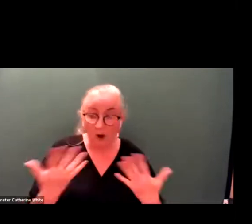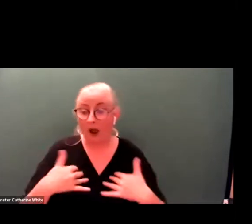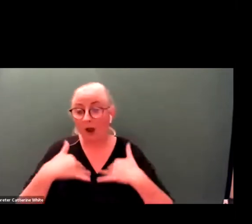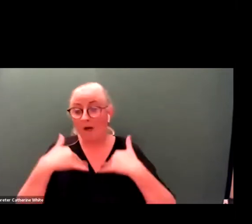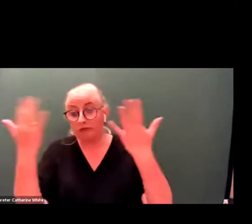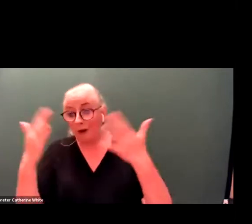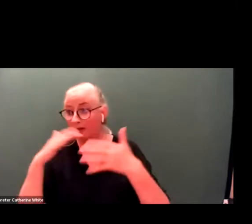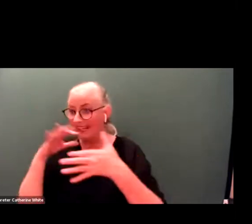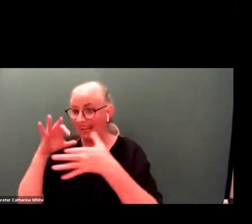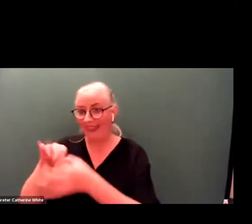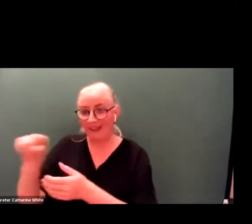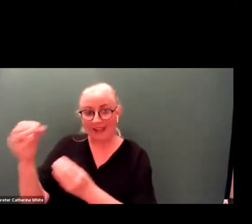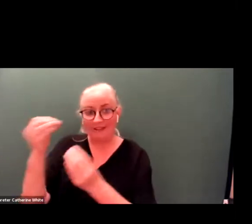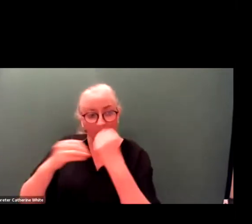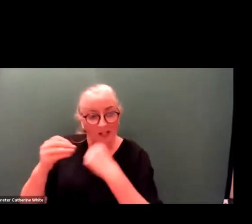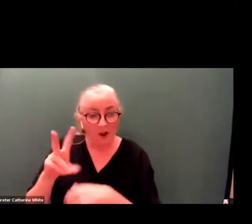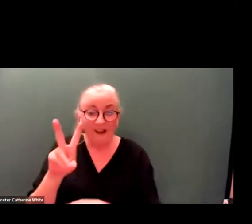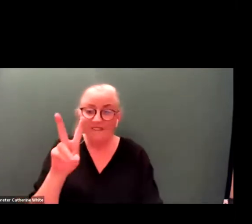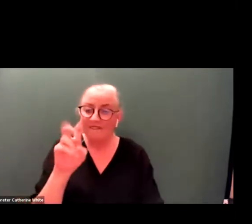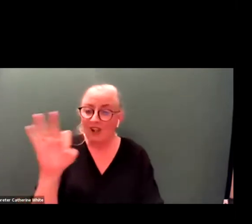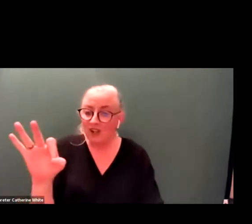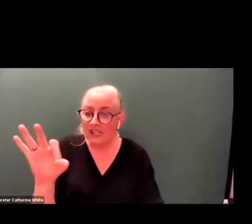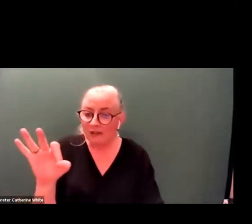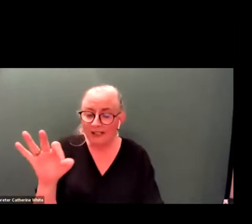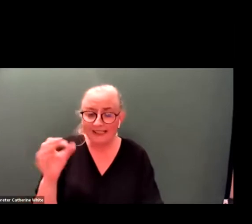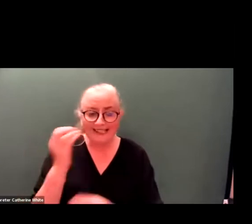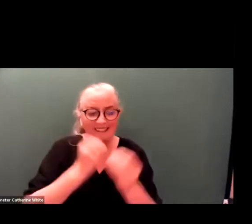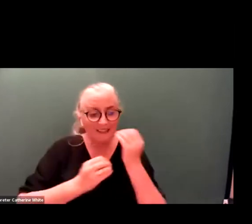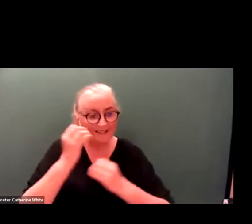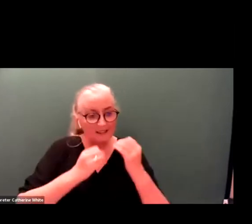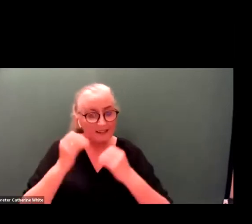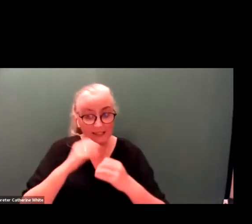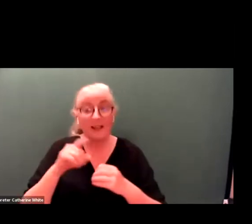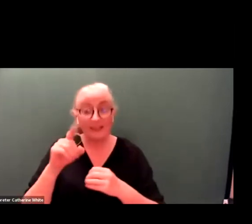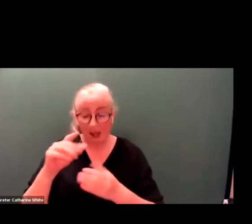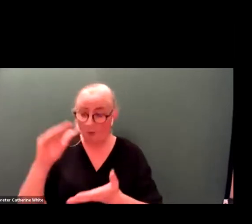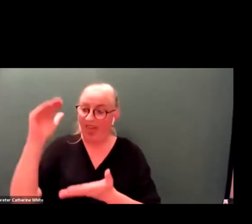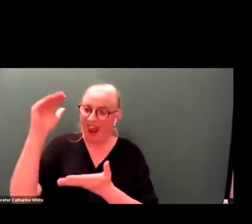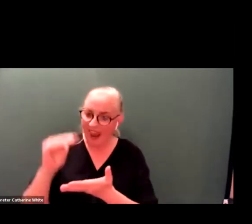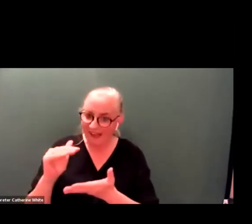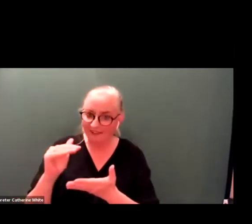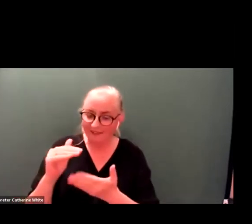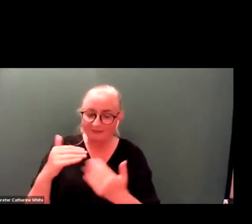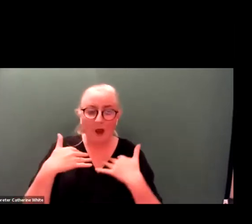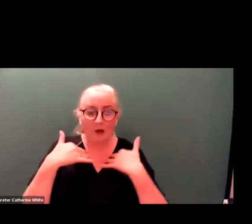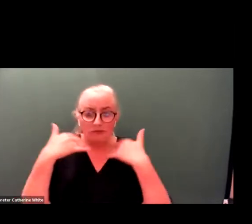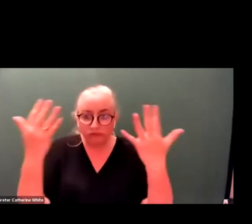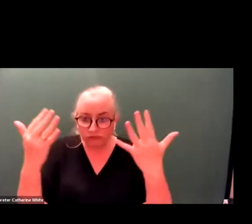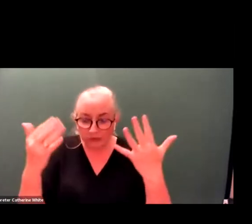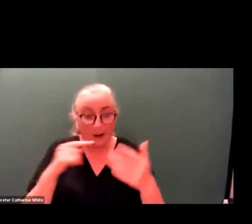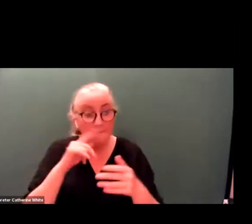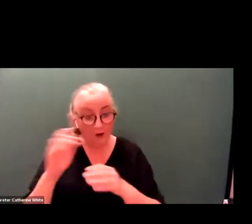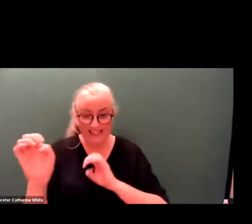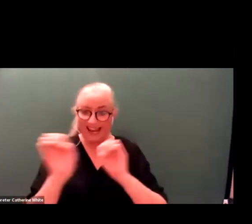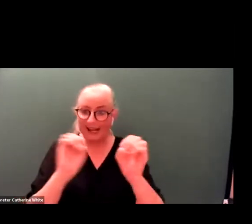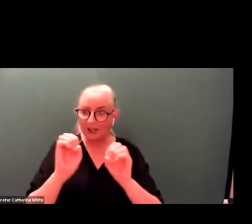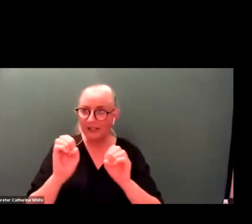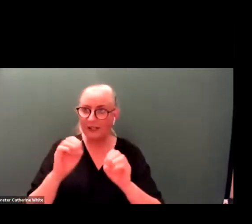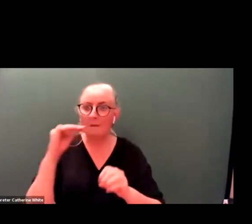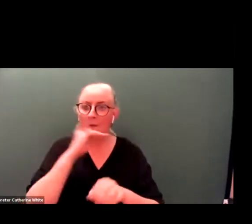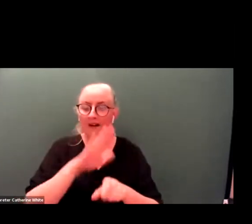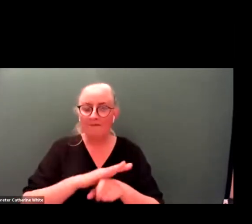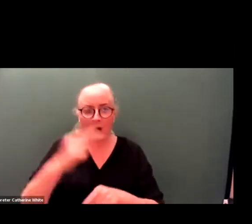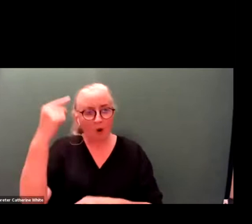diet. A vegetarian diet or one lower in meat has been linked to fewer hot flushes. Brain exercises are important for the brain fog. That'll